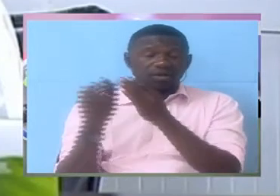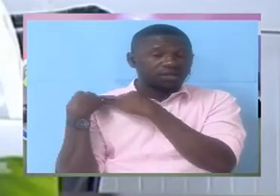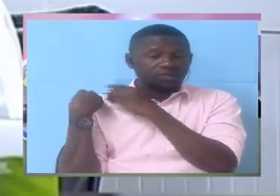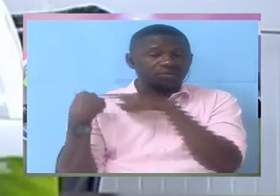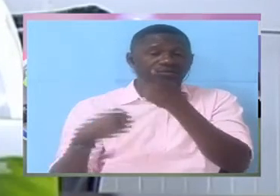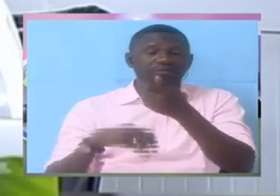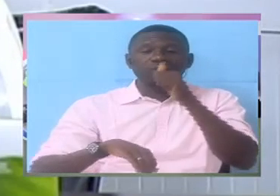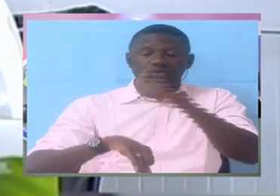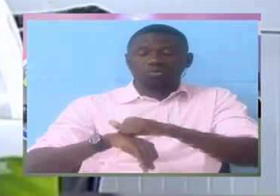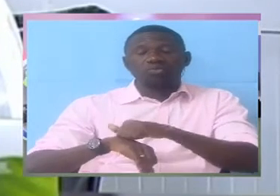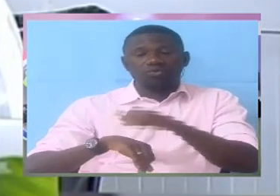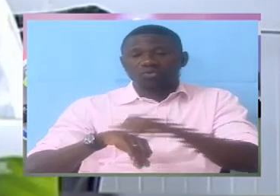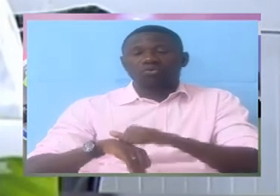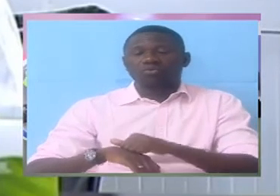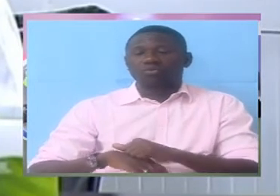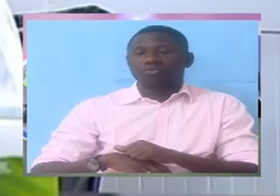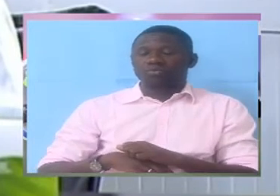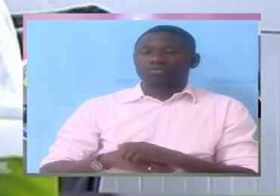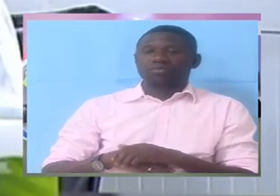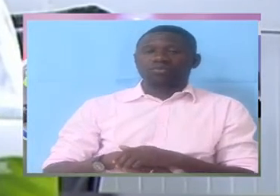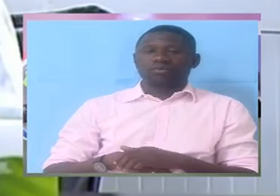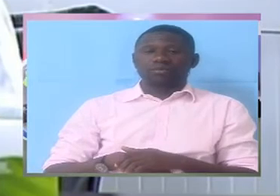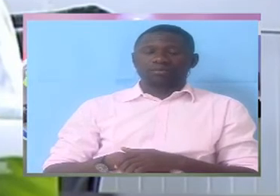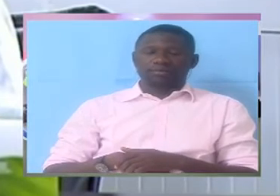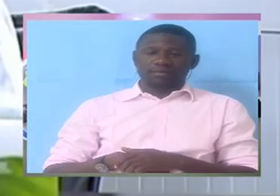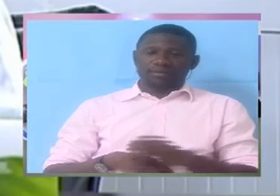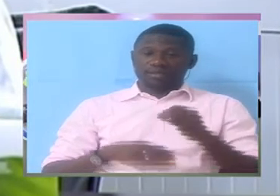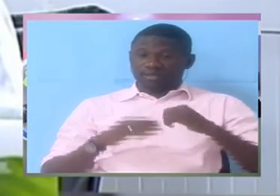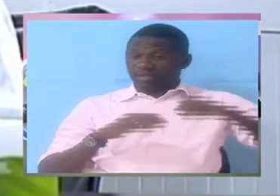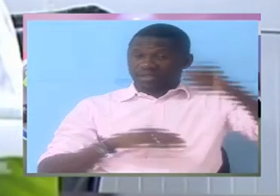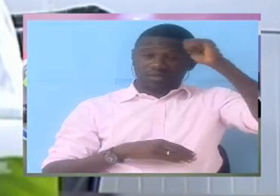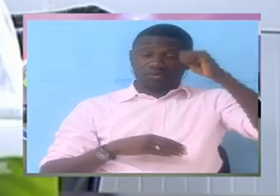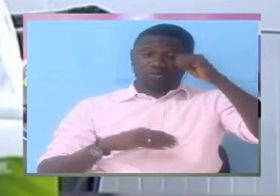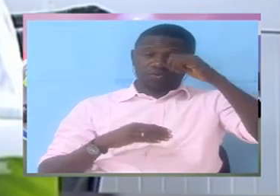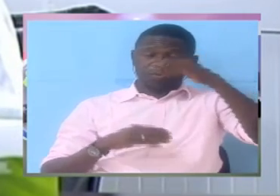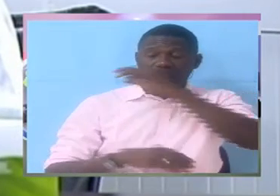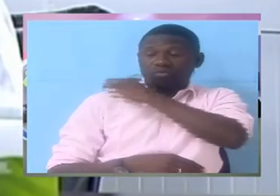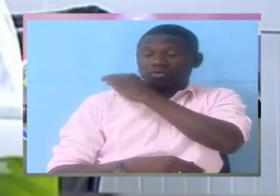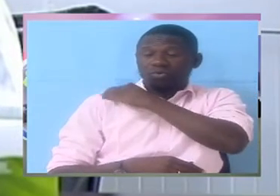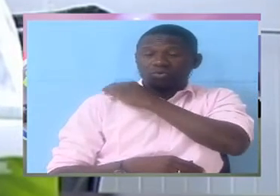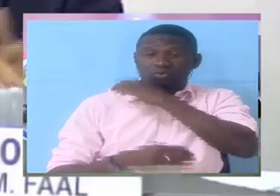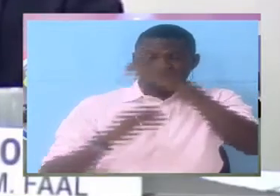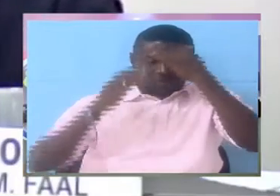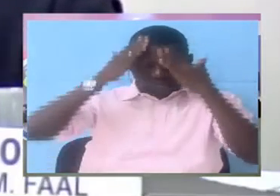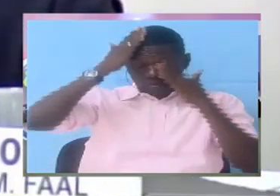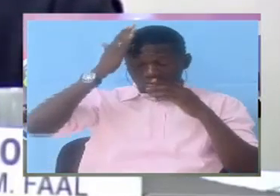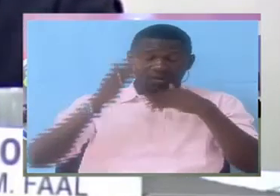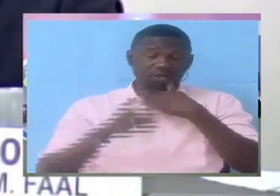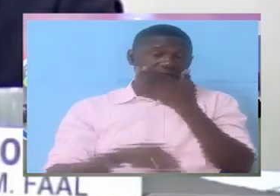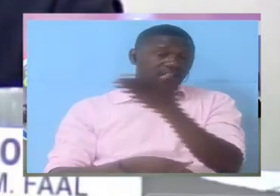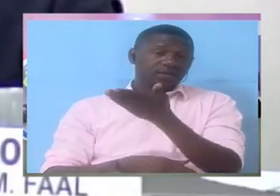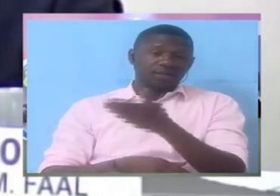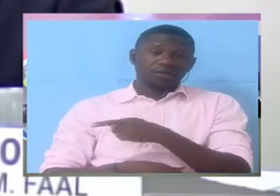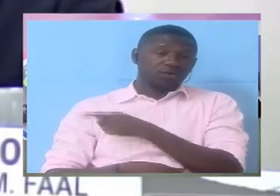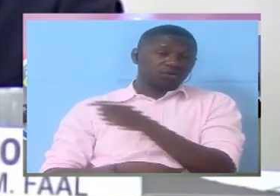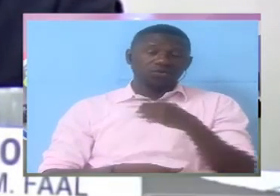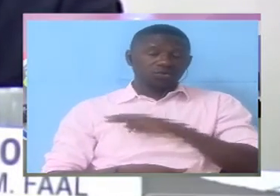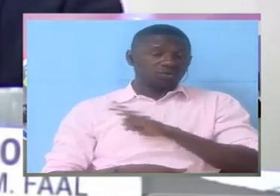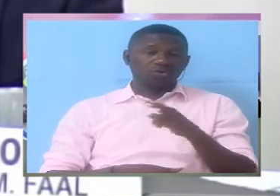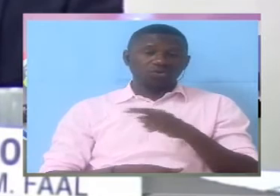receiving team. Senior officers were there. Mr. Witness. And those are not investigators.